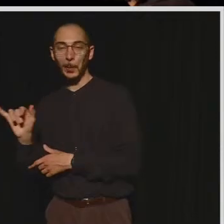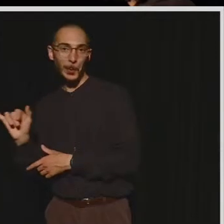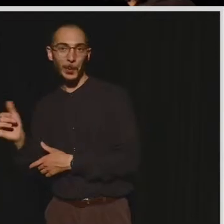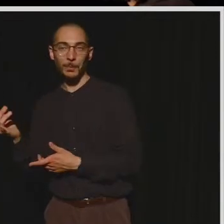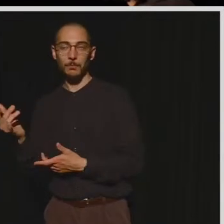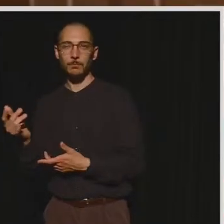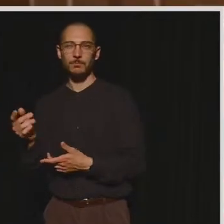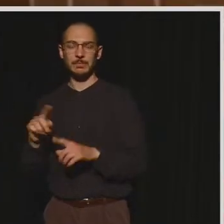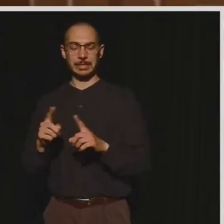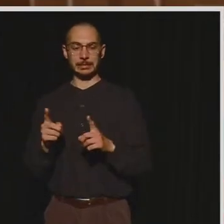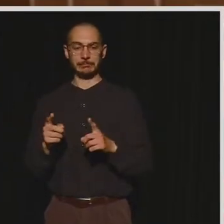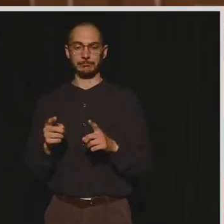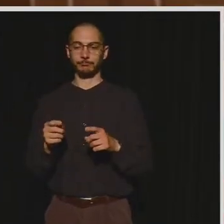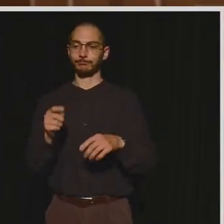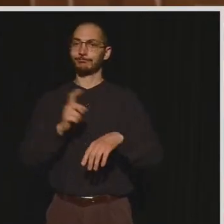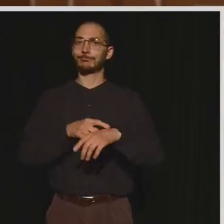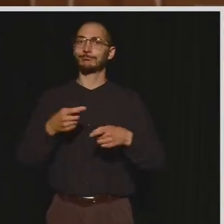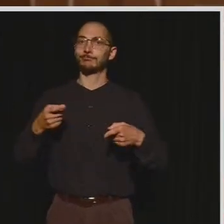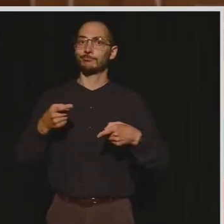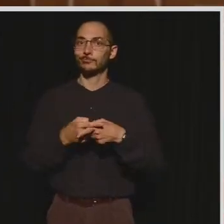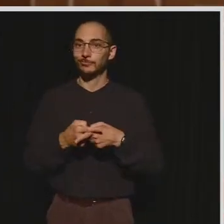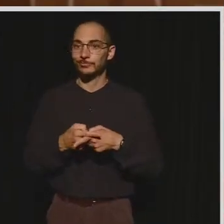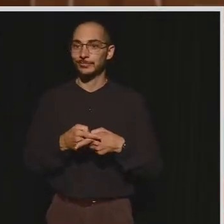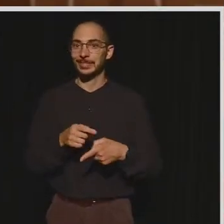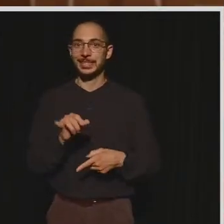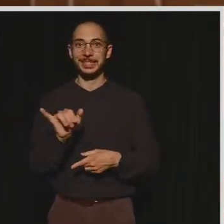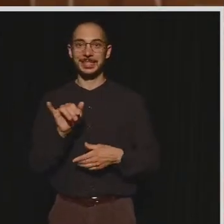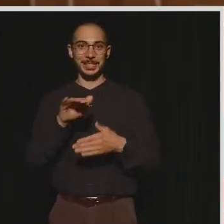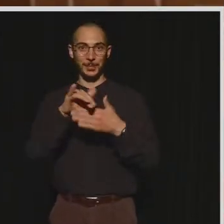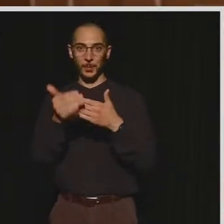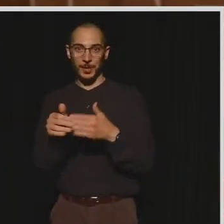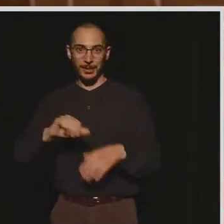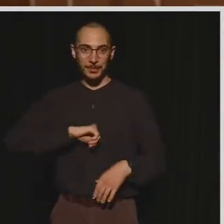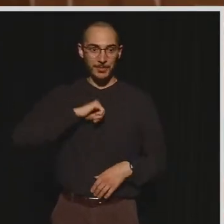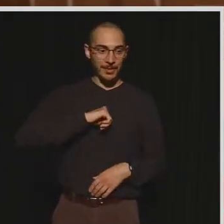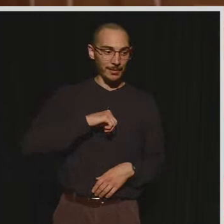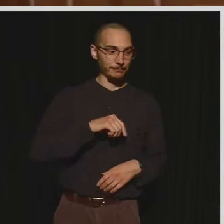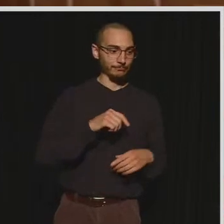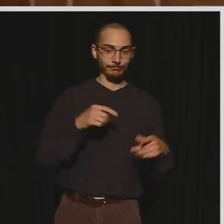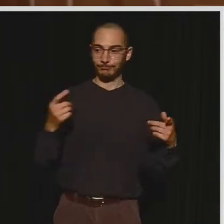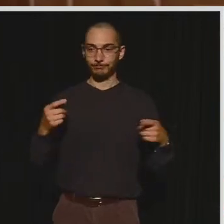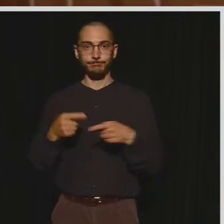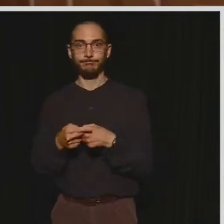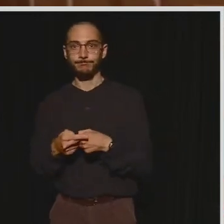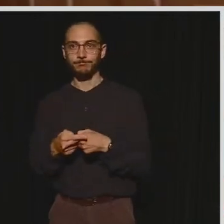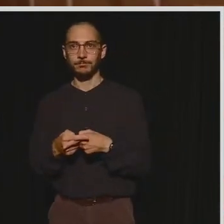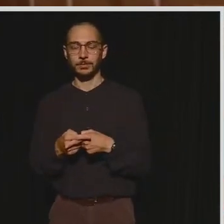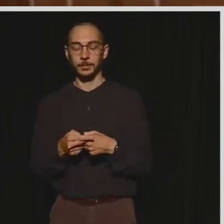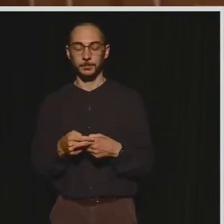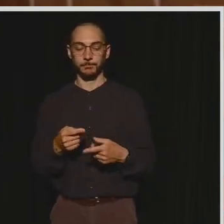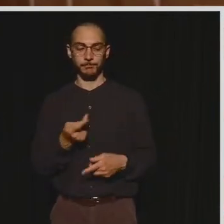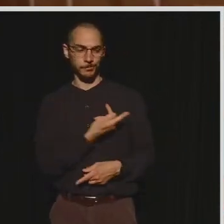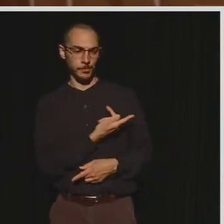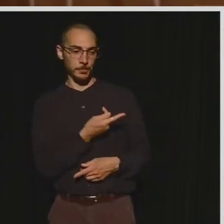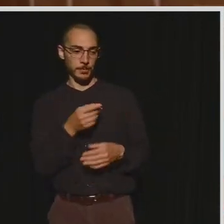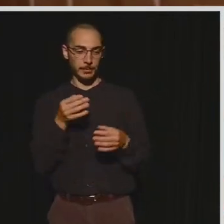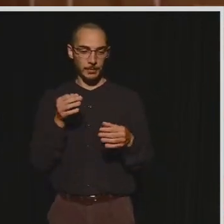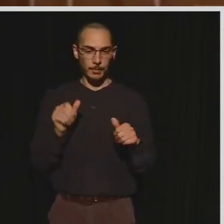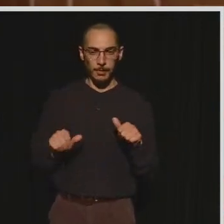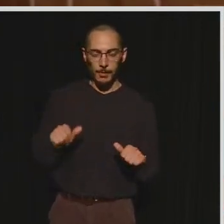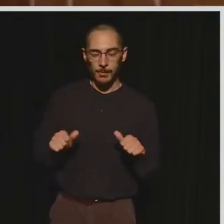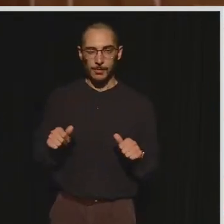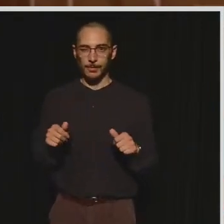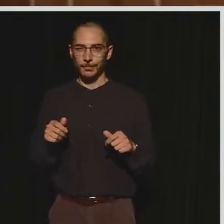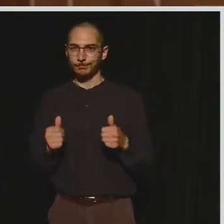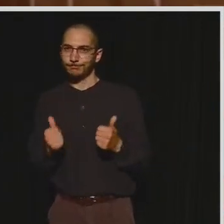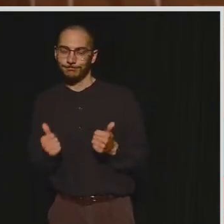it happened to be at the same time as Pride, after a shift in dates and things like that. And so we found it really hard to try and do both.